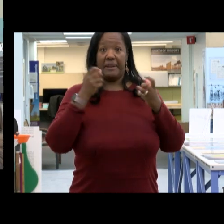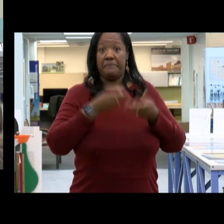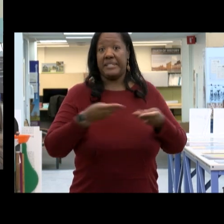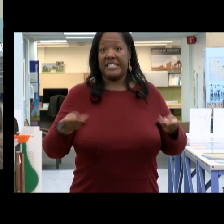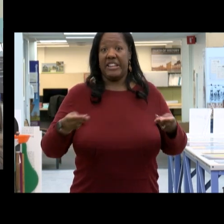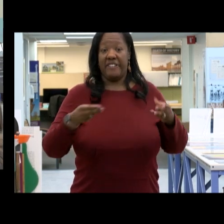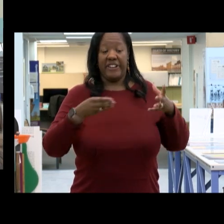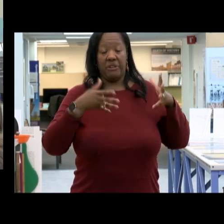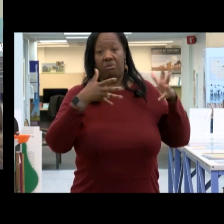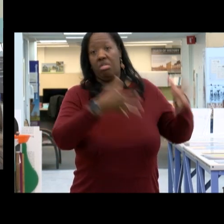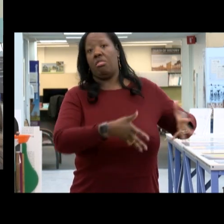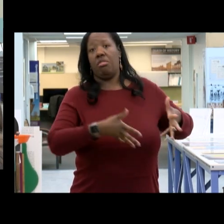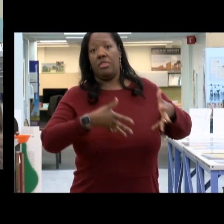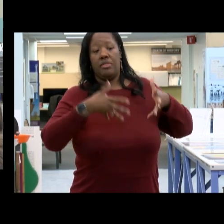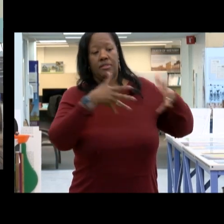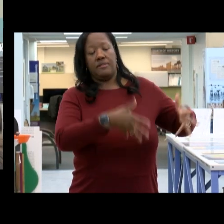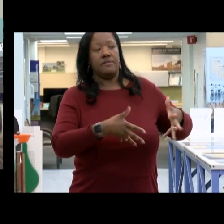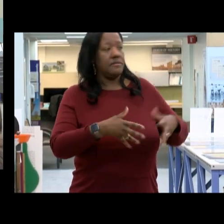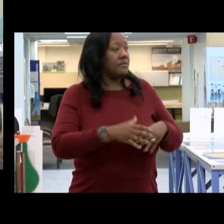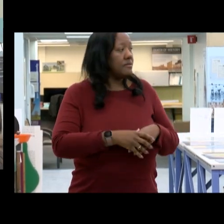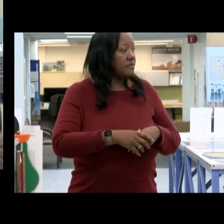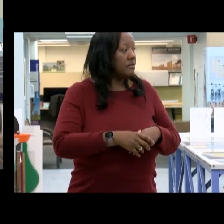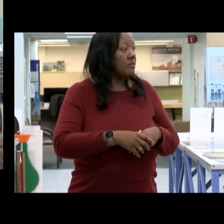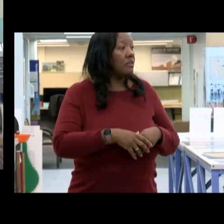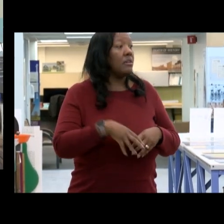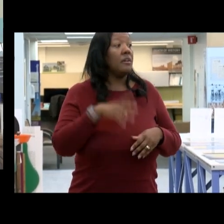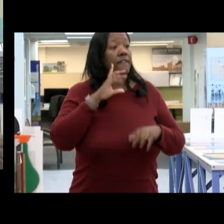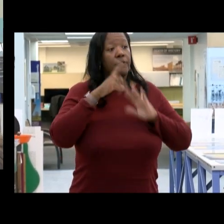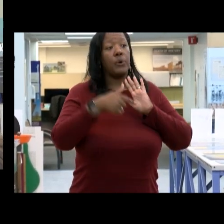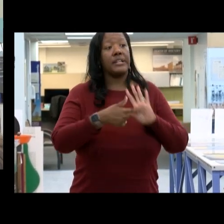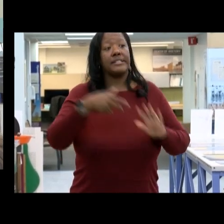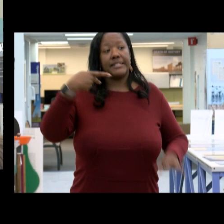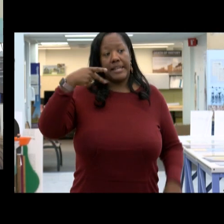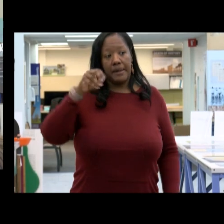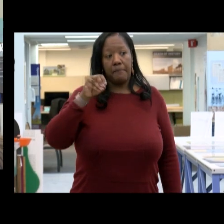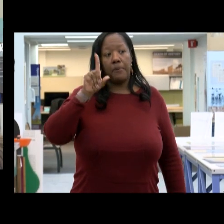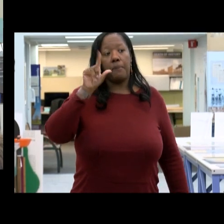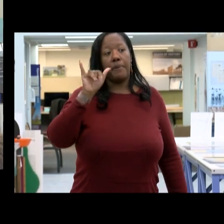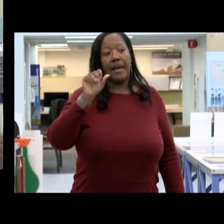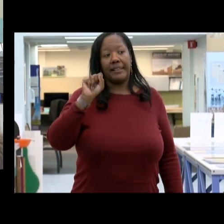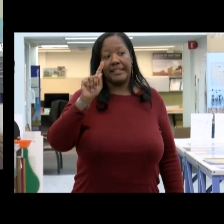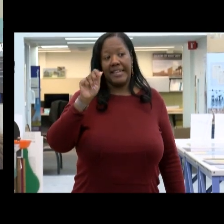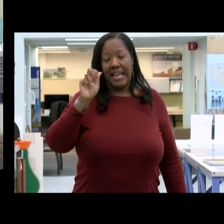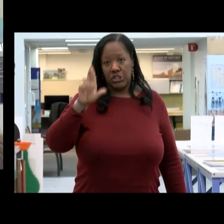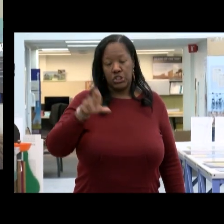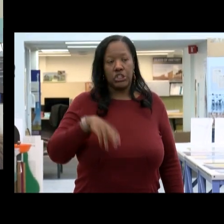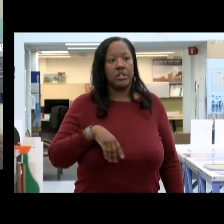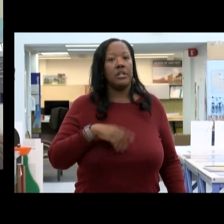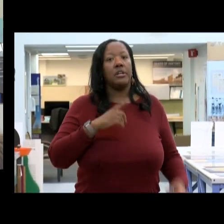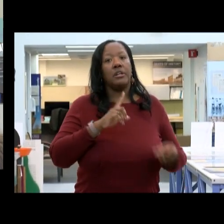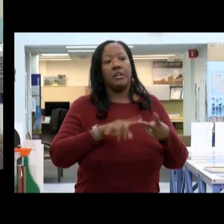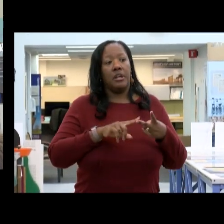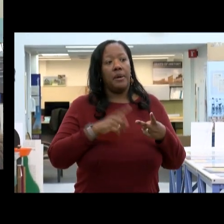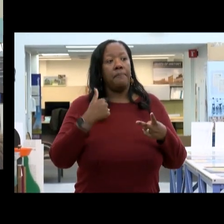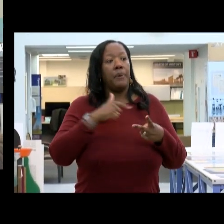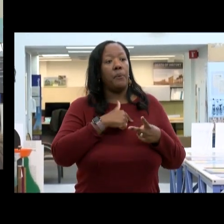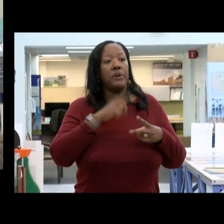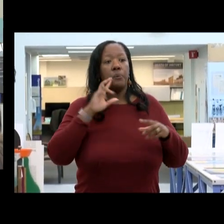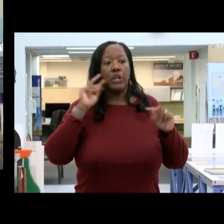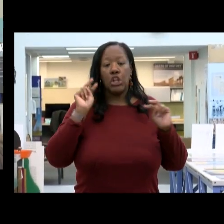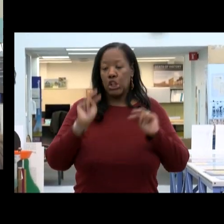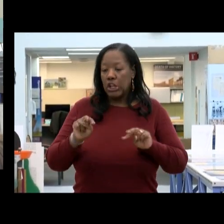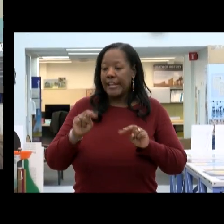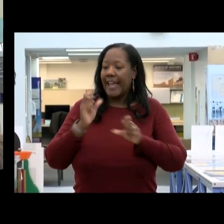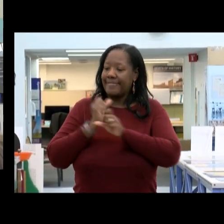of the materials I'm really interested in is polyester, for example, polypropylenes, things like that. But when you look at the manufacturing side